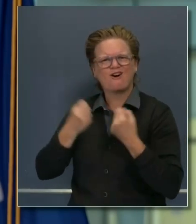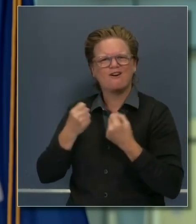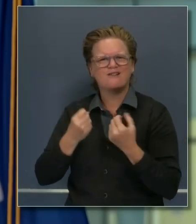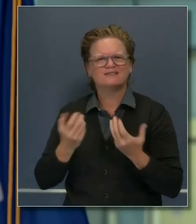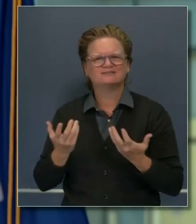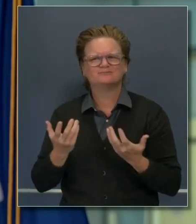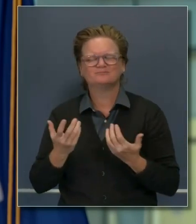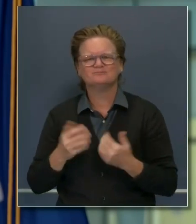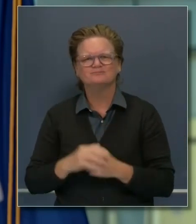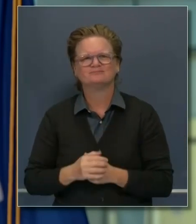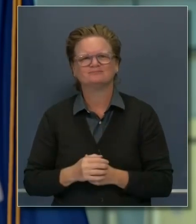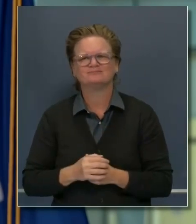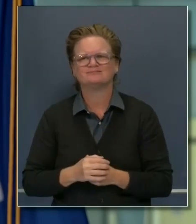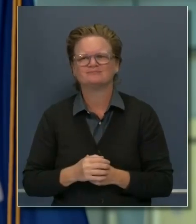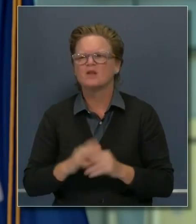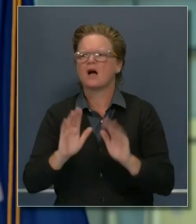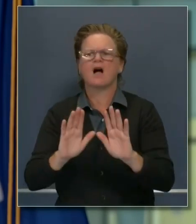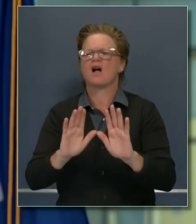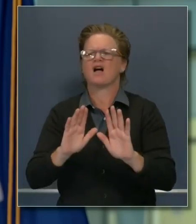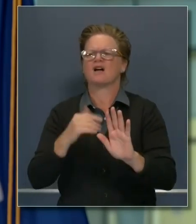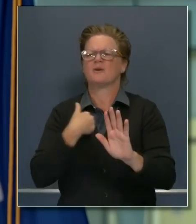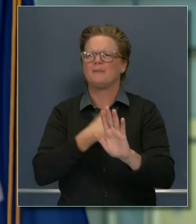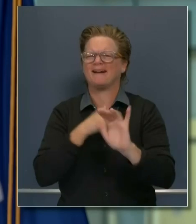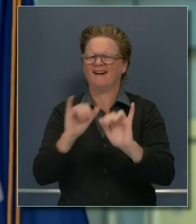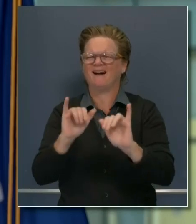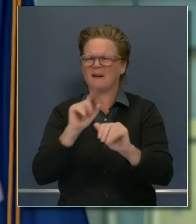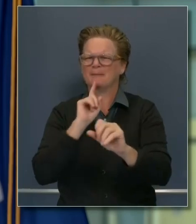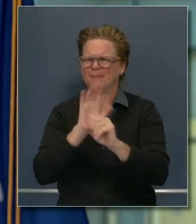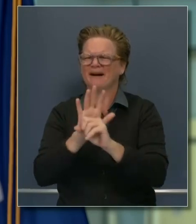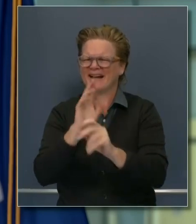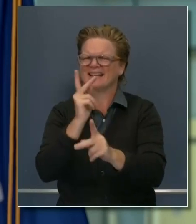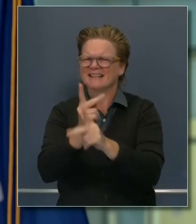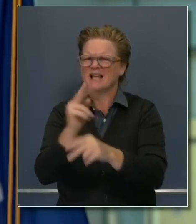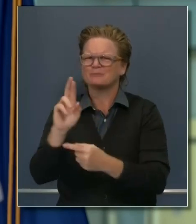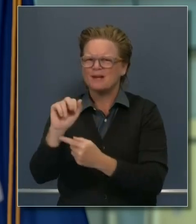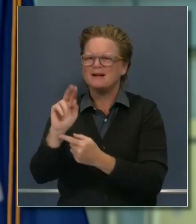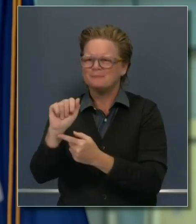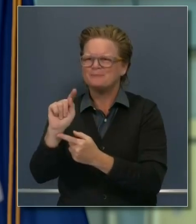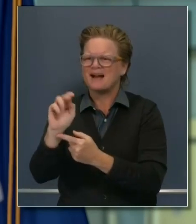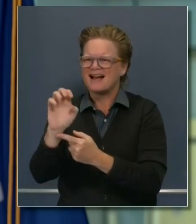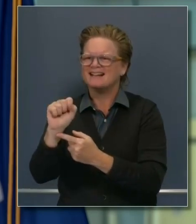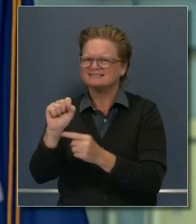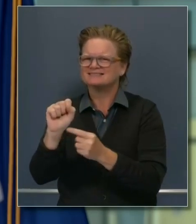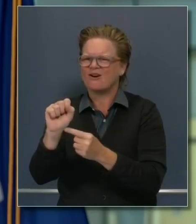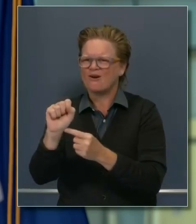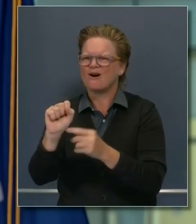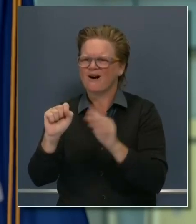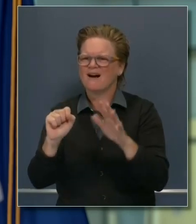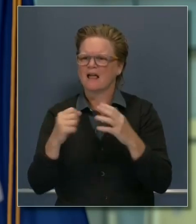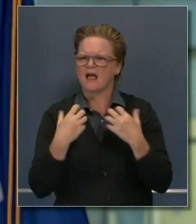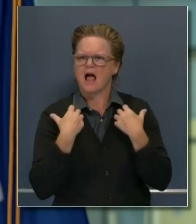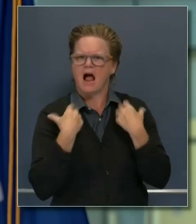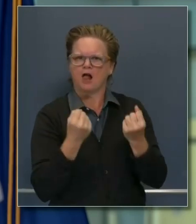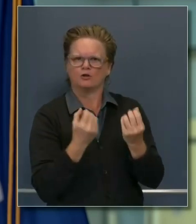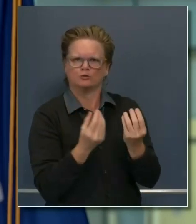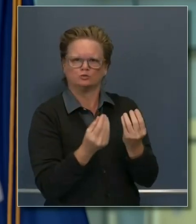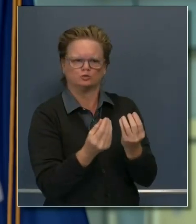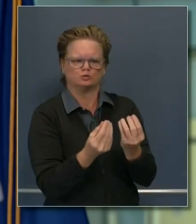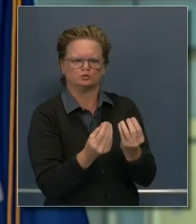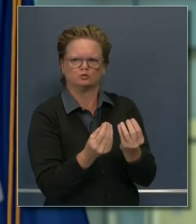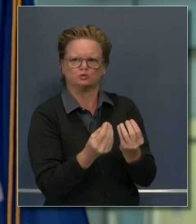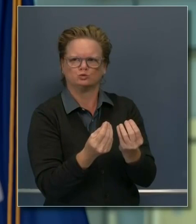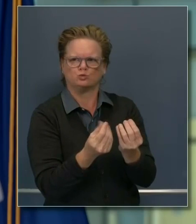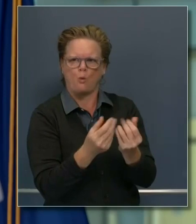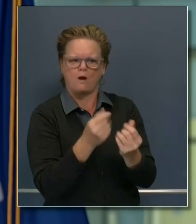comprehensive strategy, from healthy soils to doing what we can in regenerative agriculture, strategies on supply, strategies